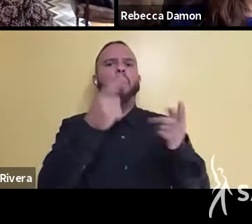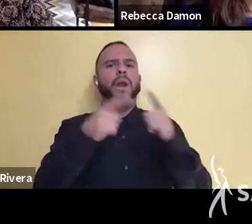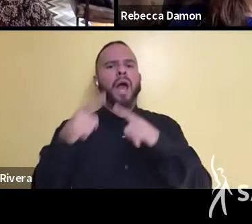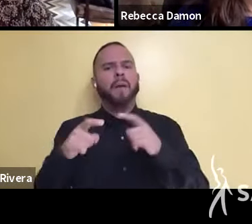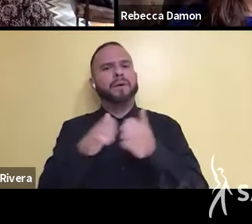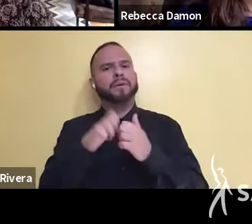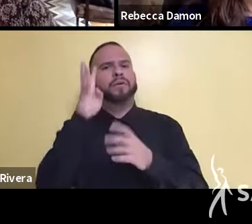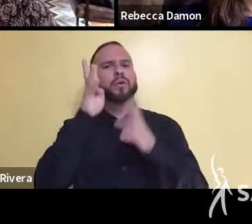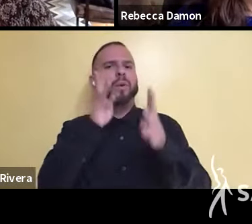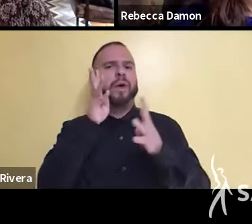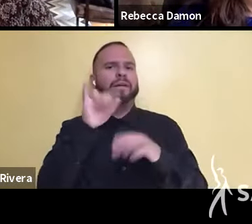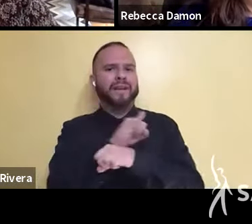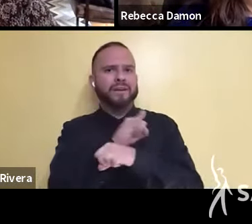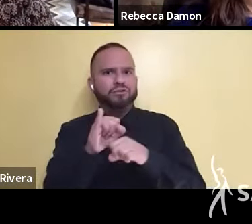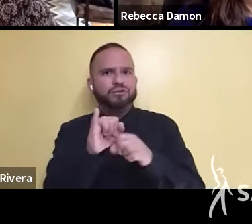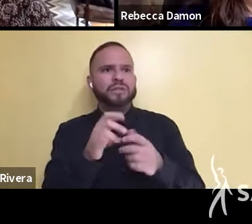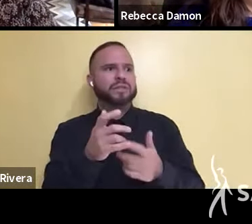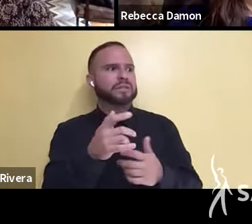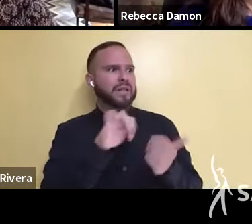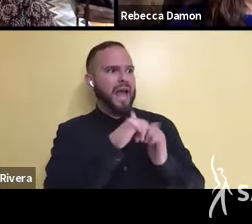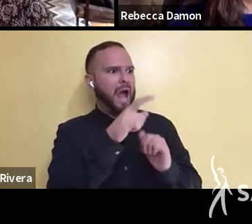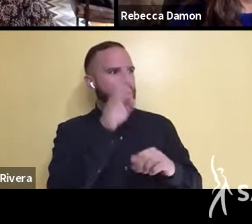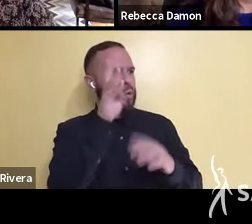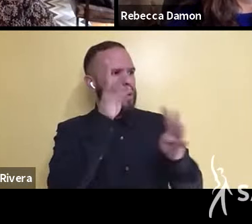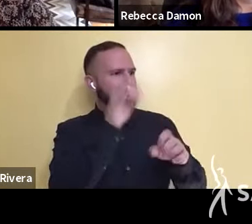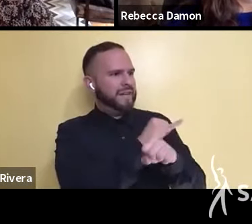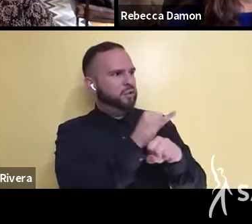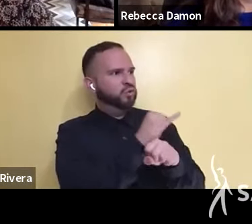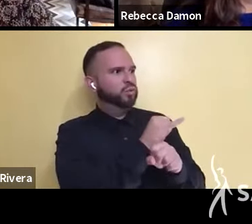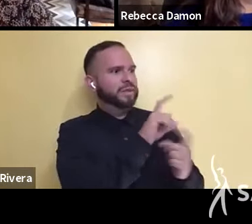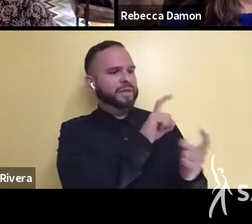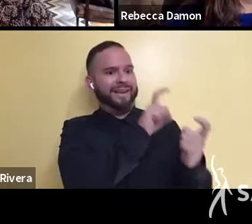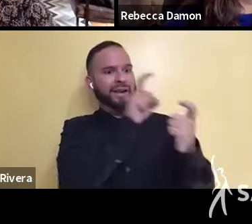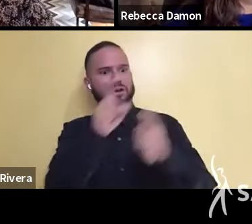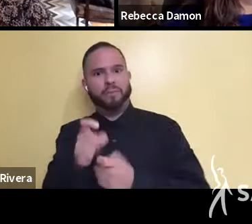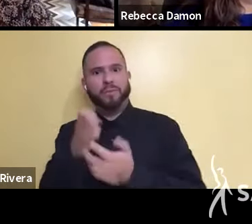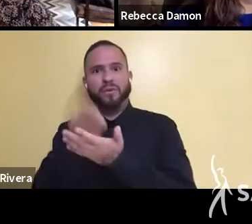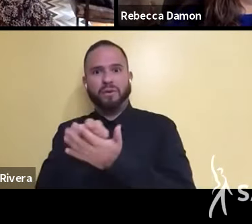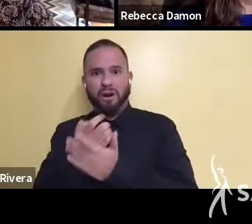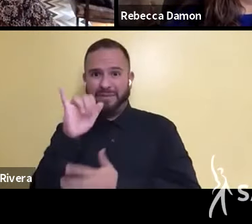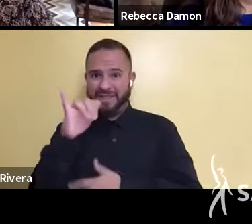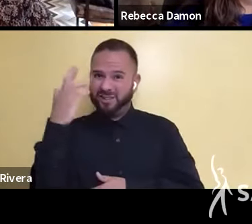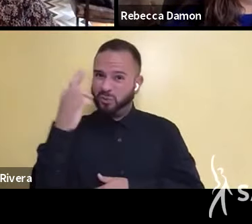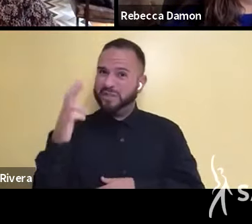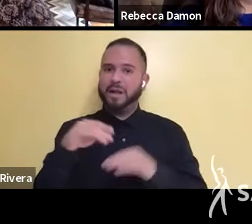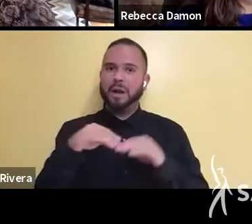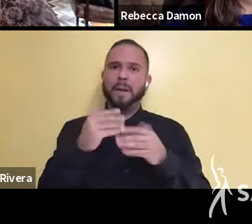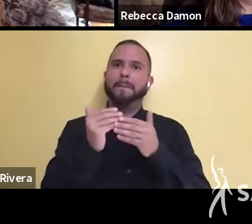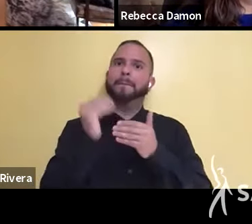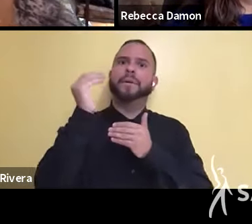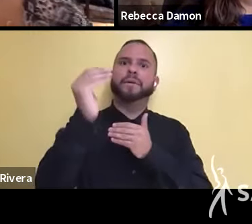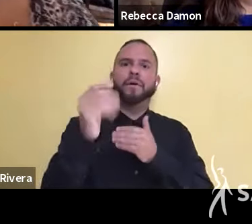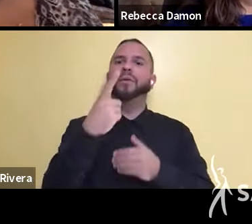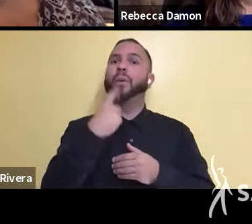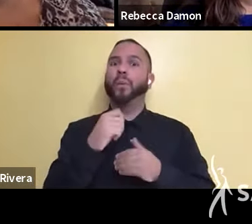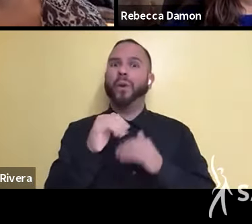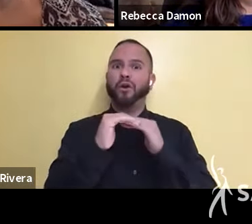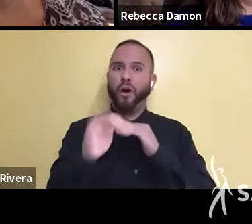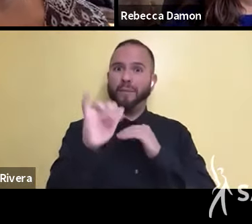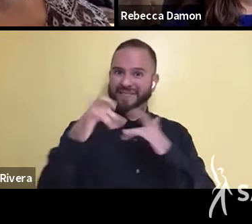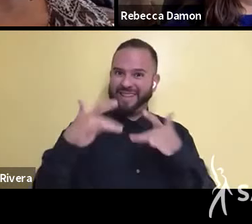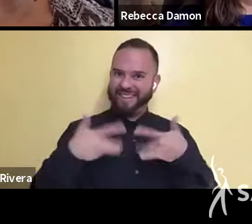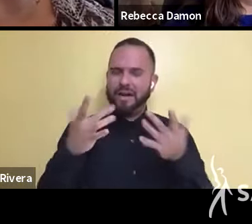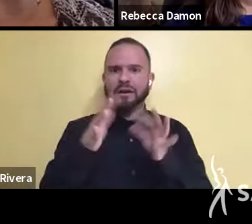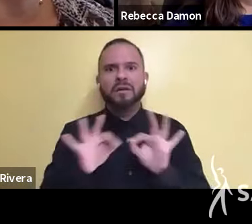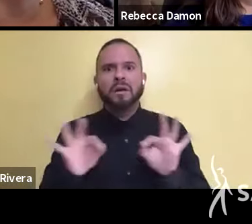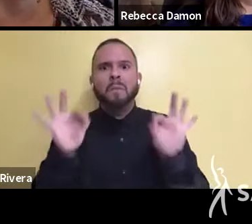and how they contribute to our economy. That's why that Beyond the Red Carpet is so important. Do you feel that